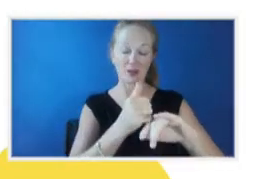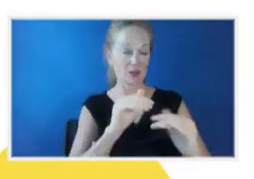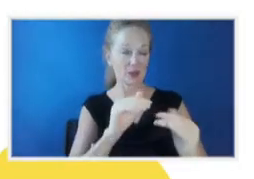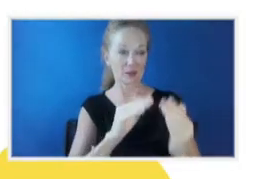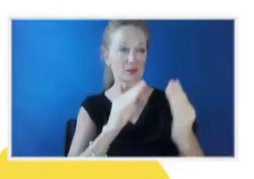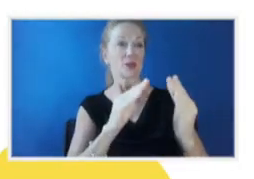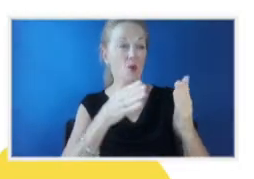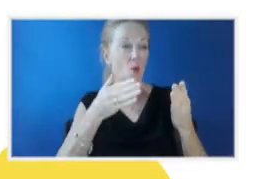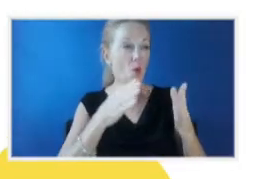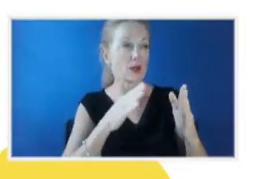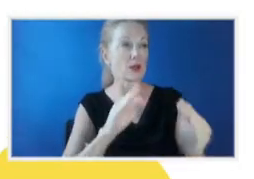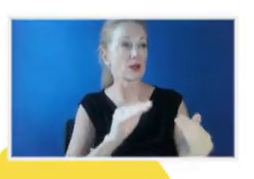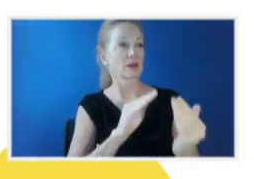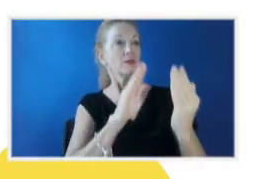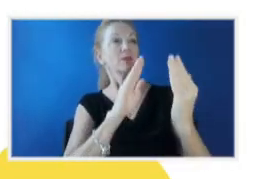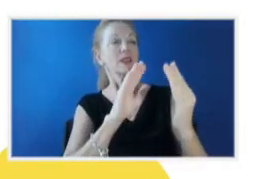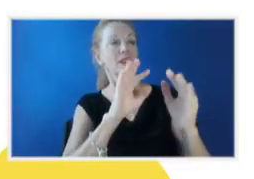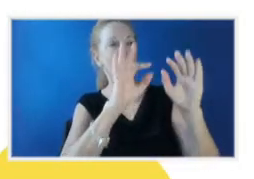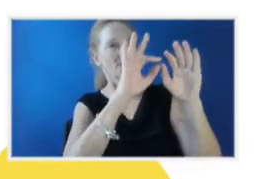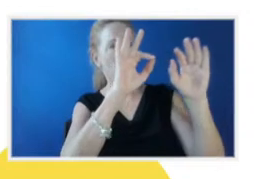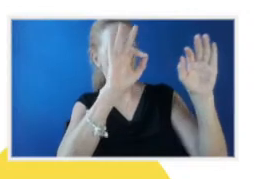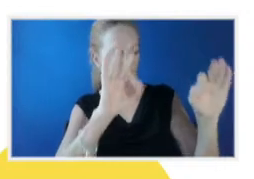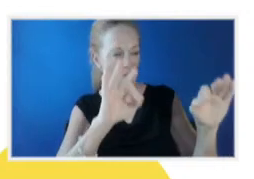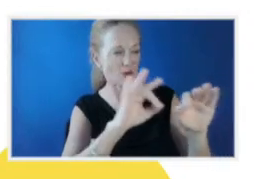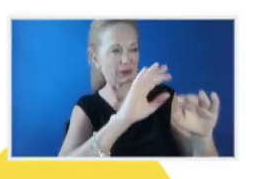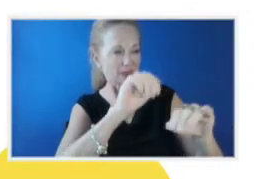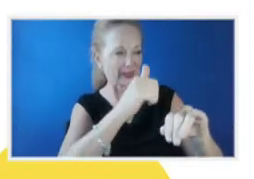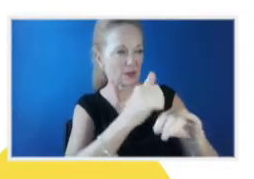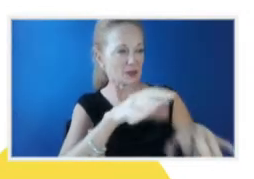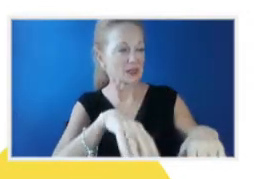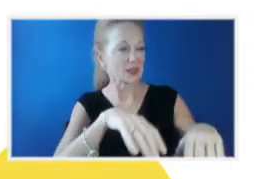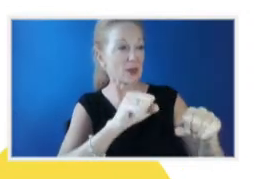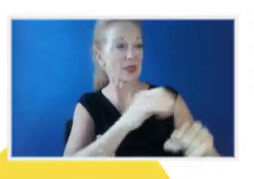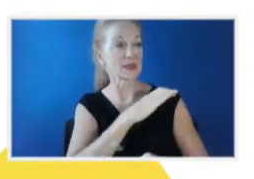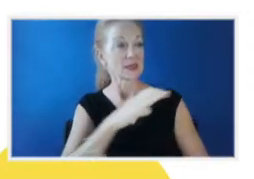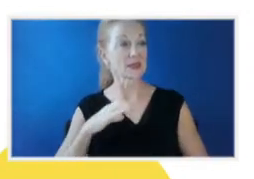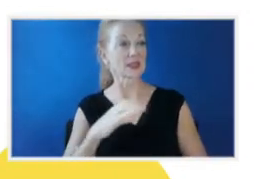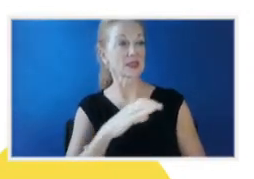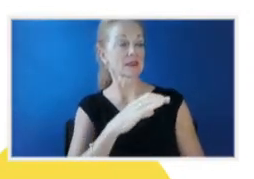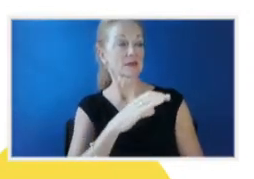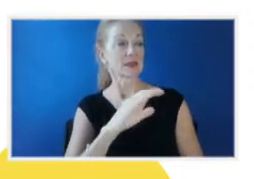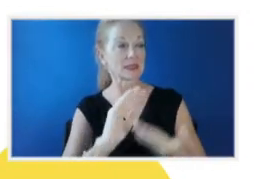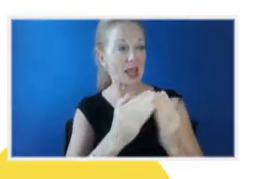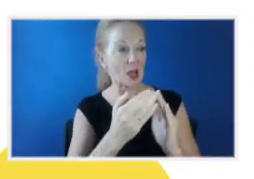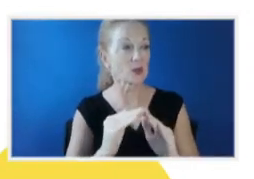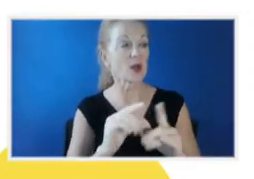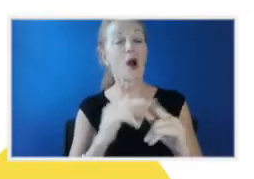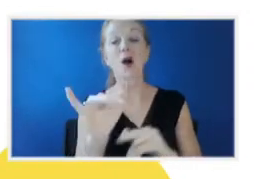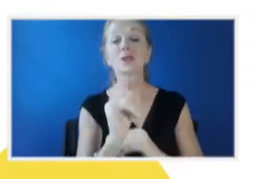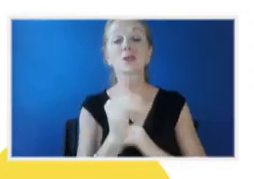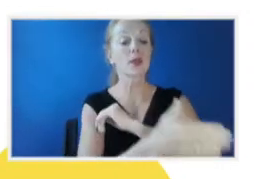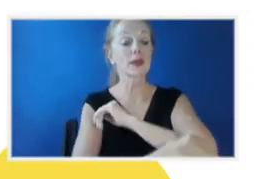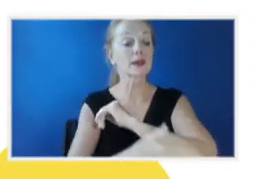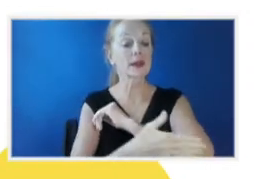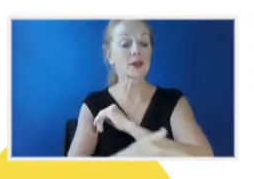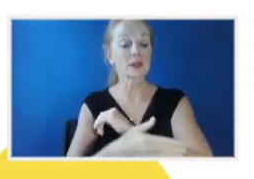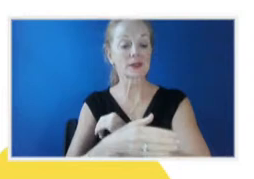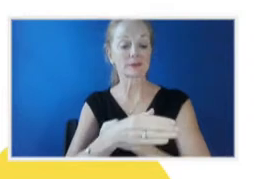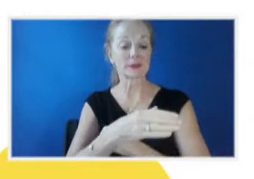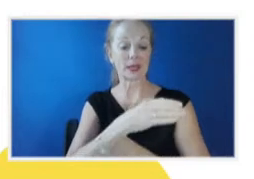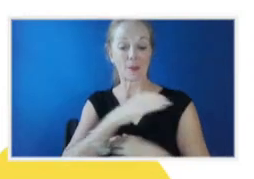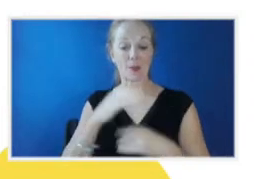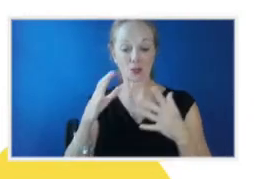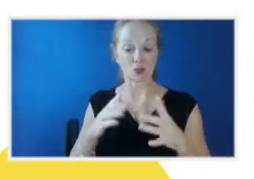actually is a framework that was adopted by the City Council, as well as the county commissioners. And it has